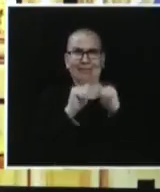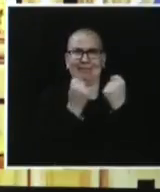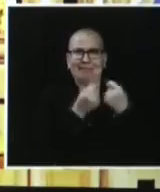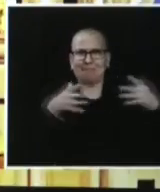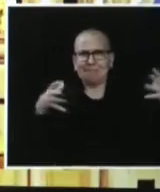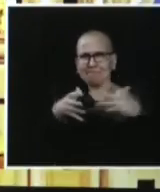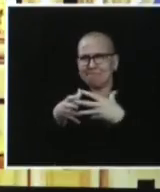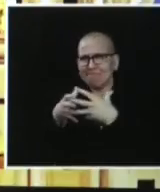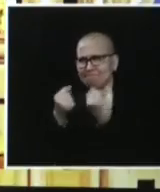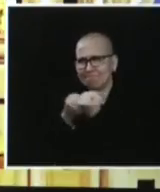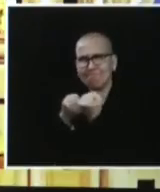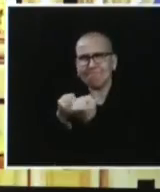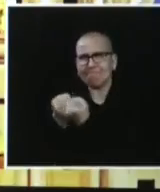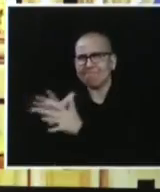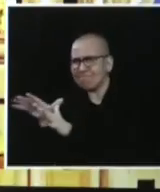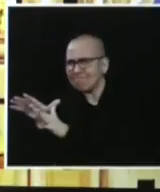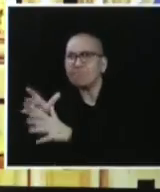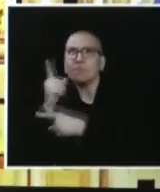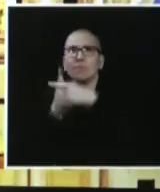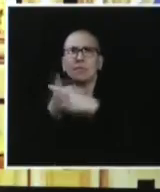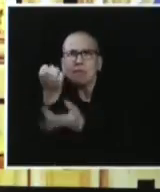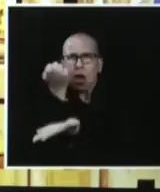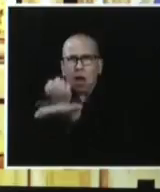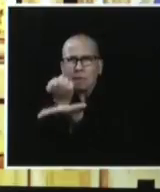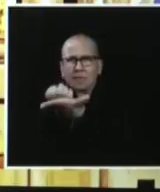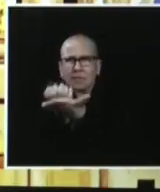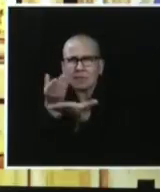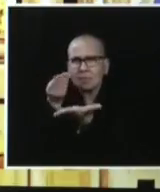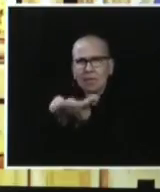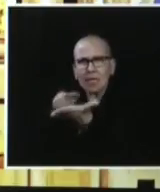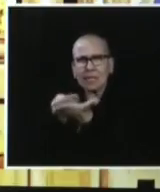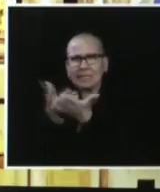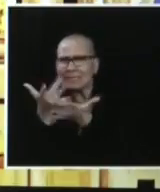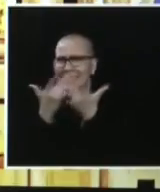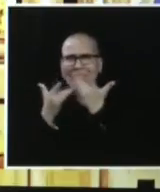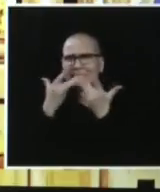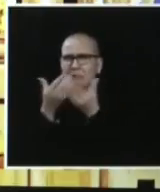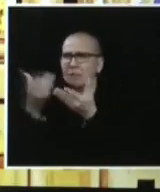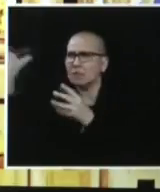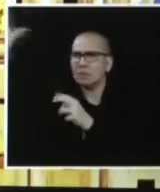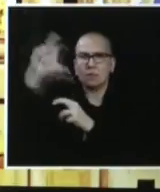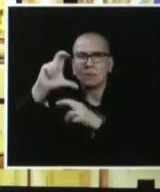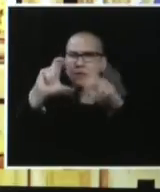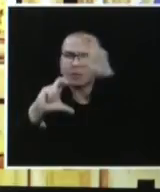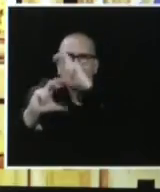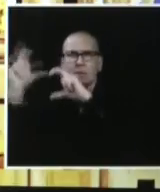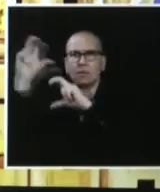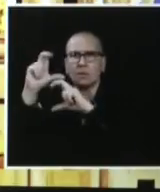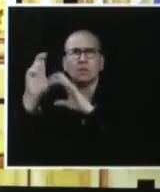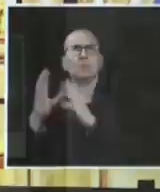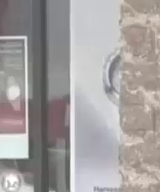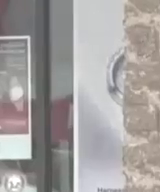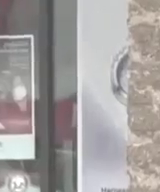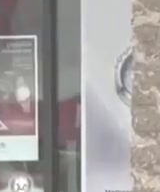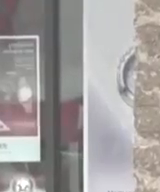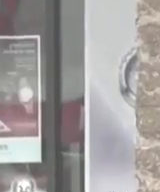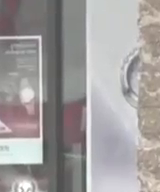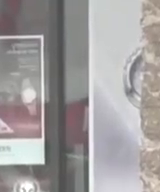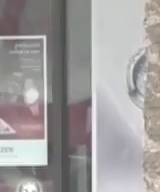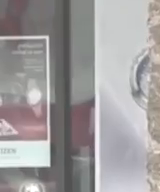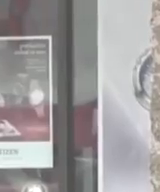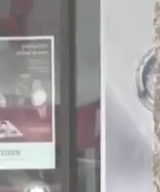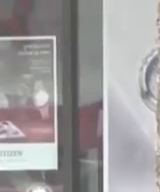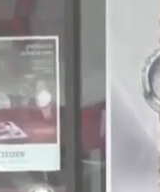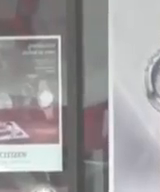This means a cautious strategic steps forward. And it means clear measures for determining if and when we need to pull back. Governor